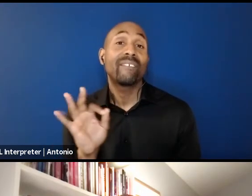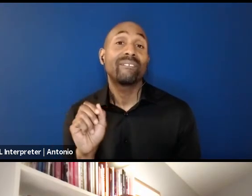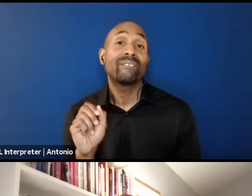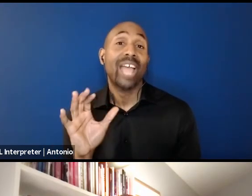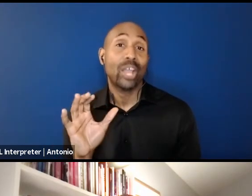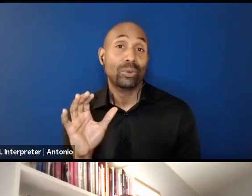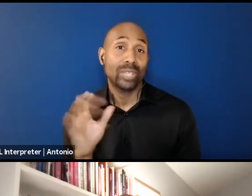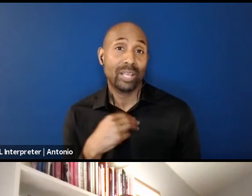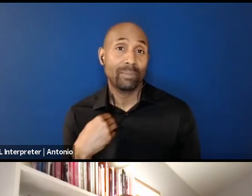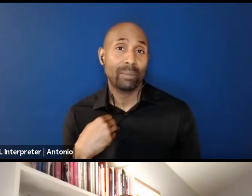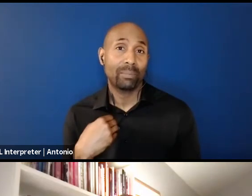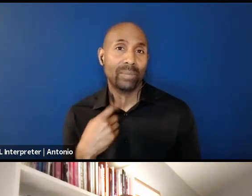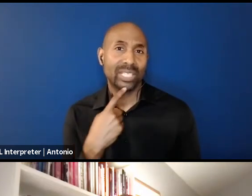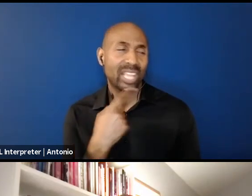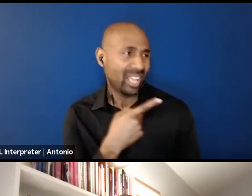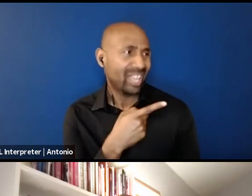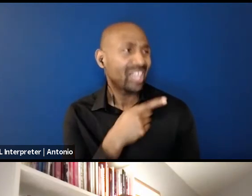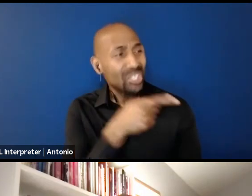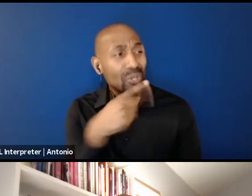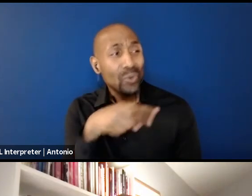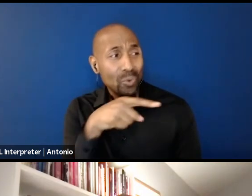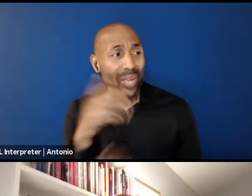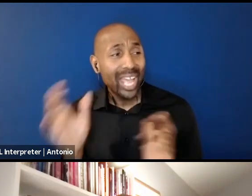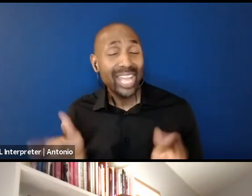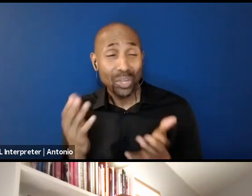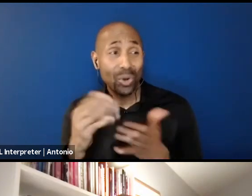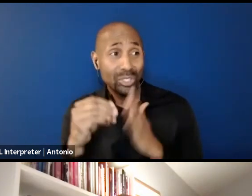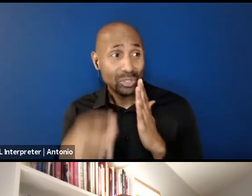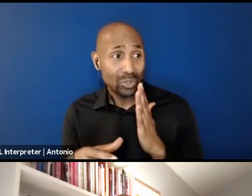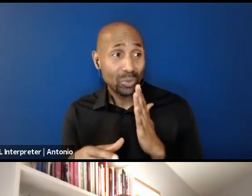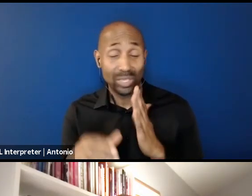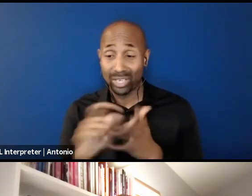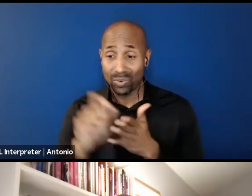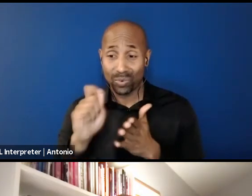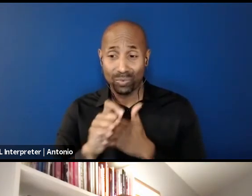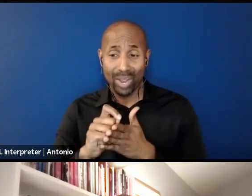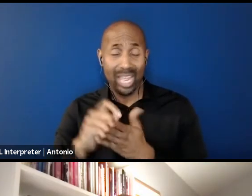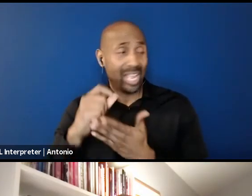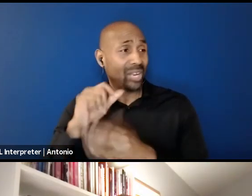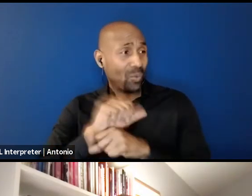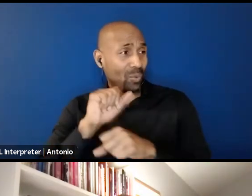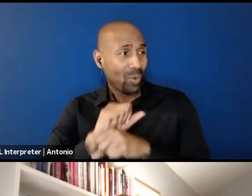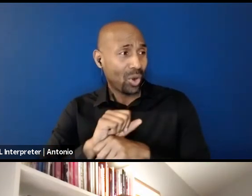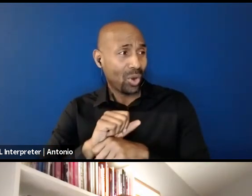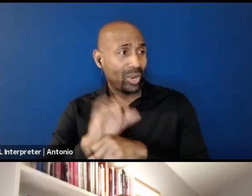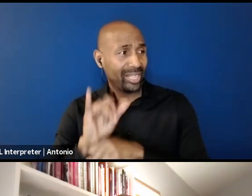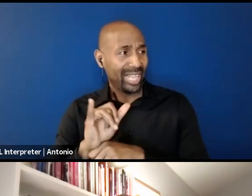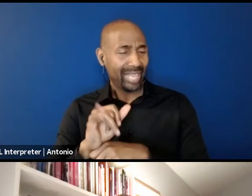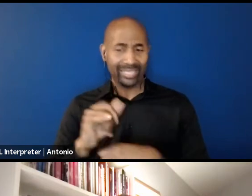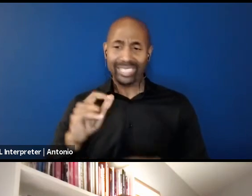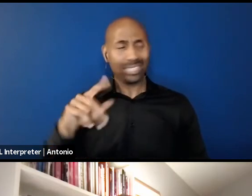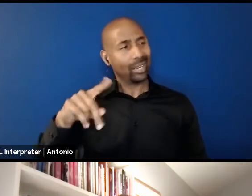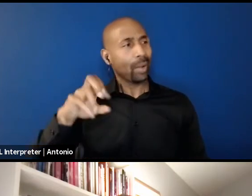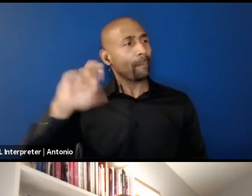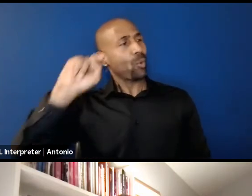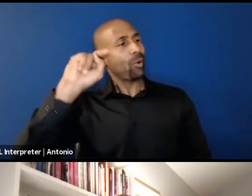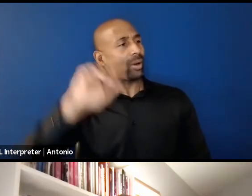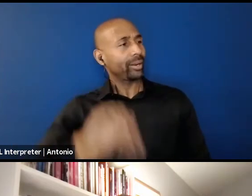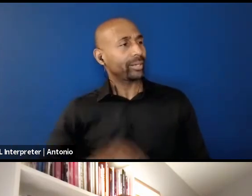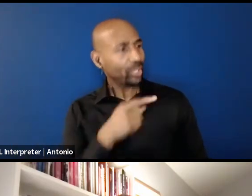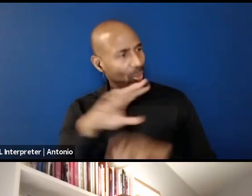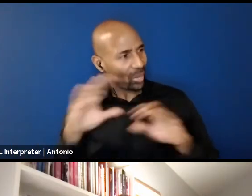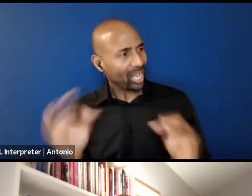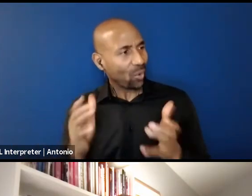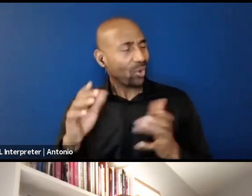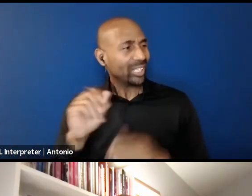students in that freshman comp class to compose work that was, as he said, pornographic, that encouraged